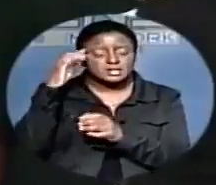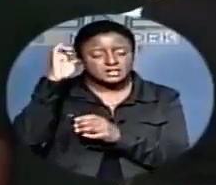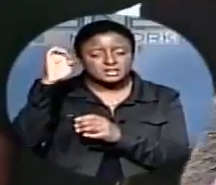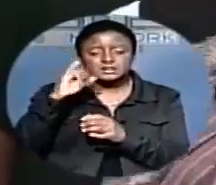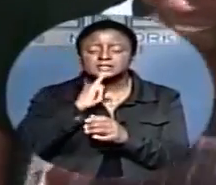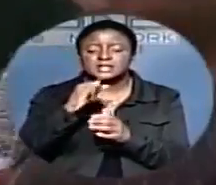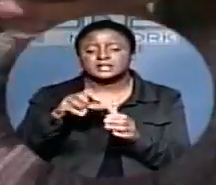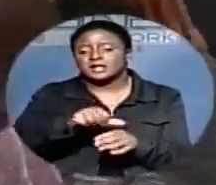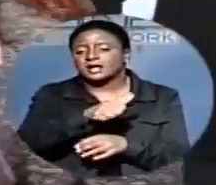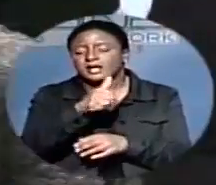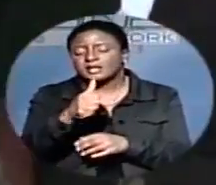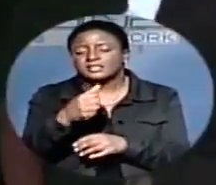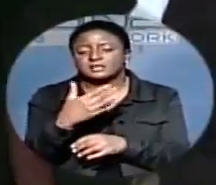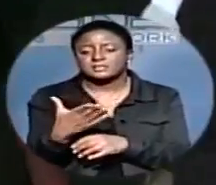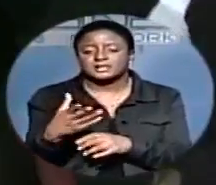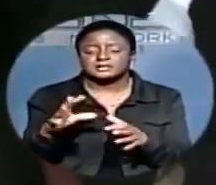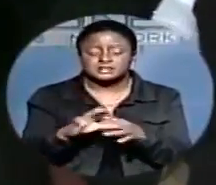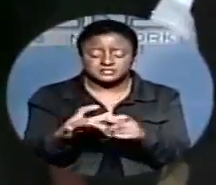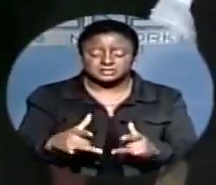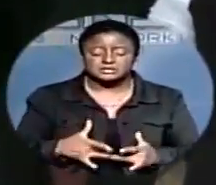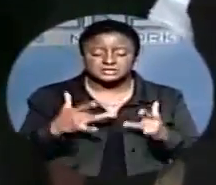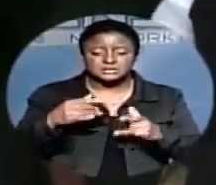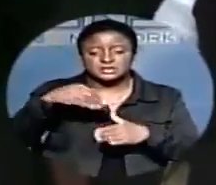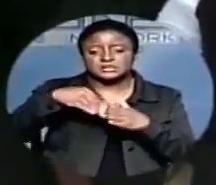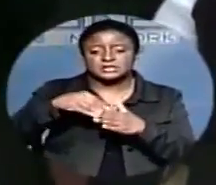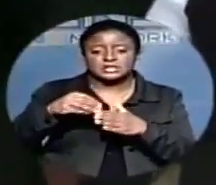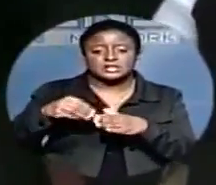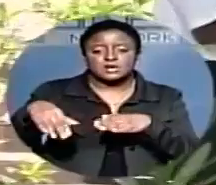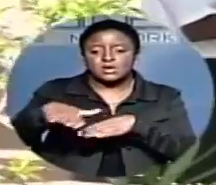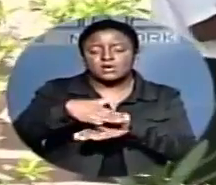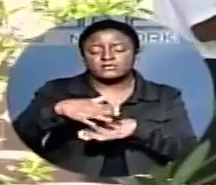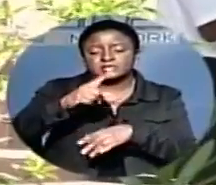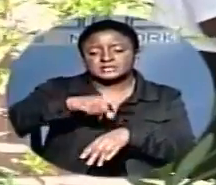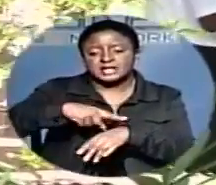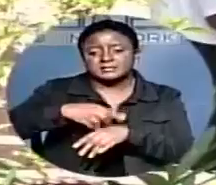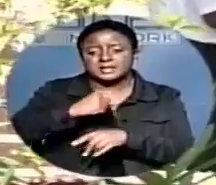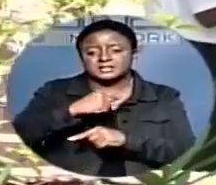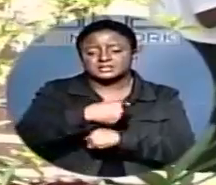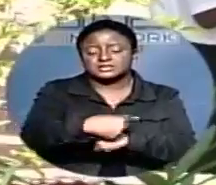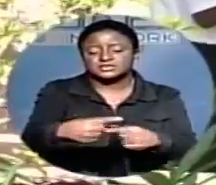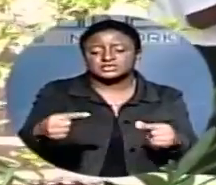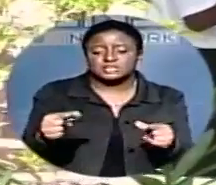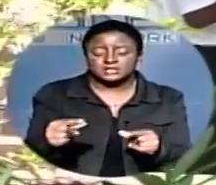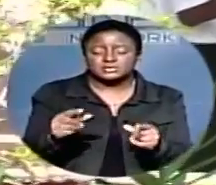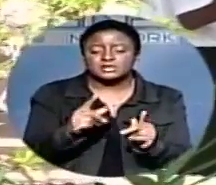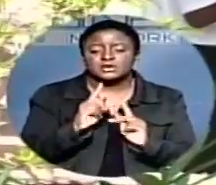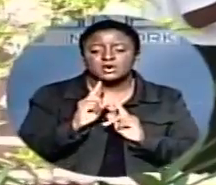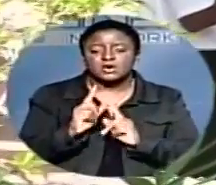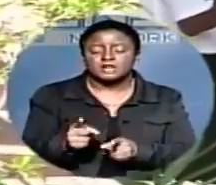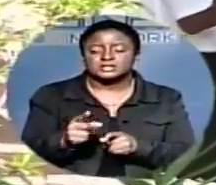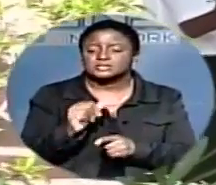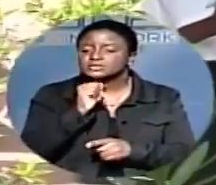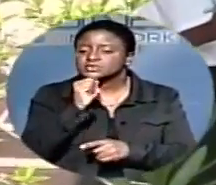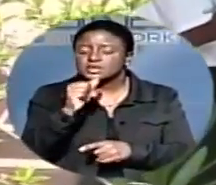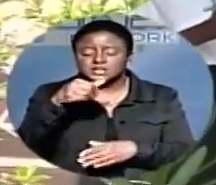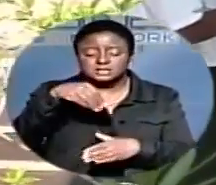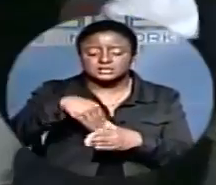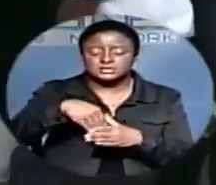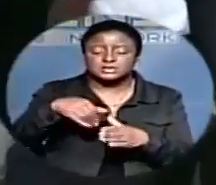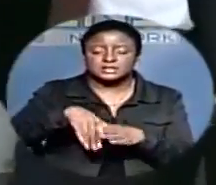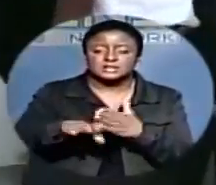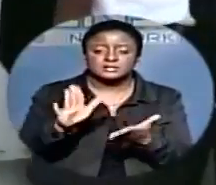other outstanding items of concern, including overtime and general orders, had not been included in the documents sent to the